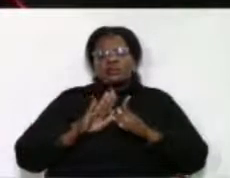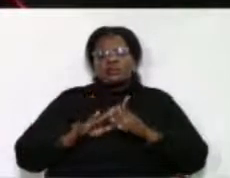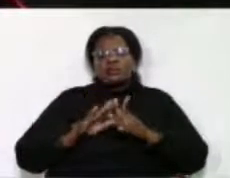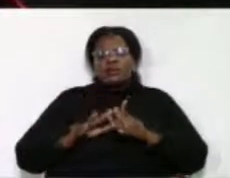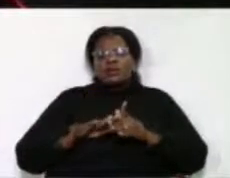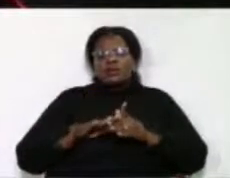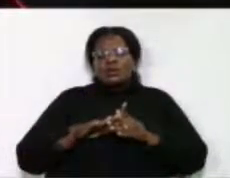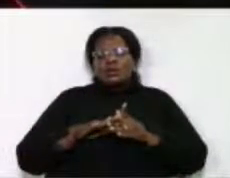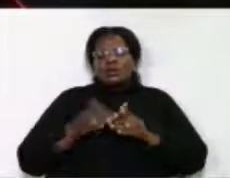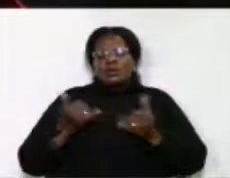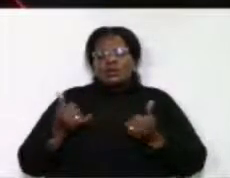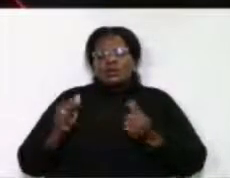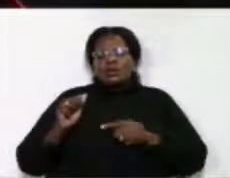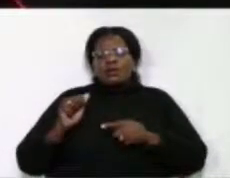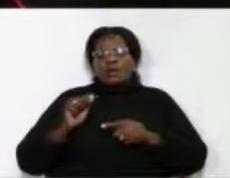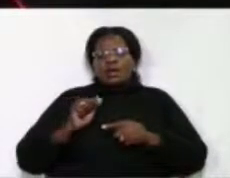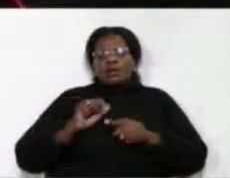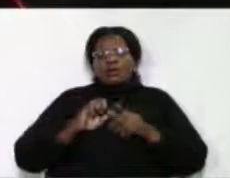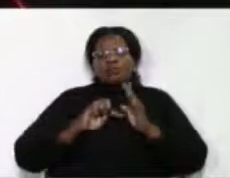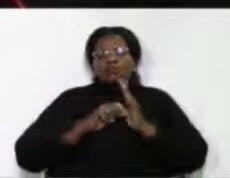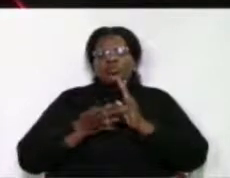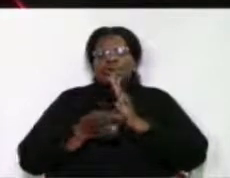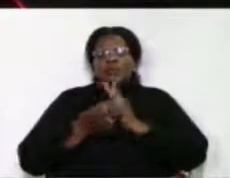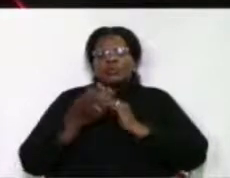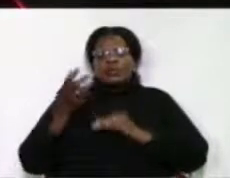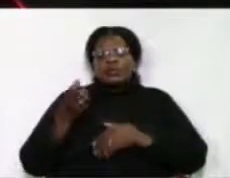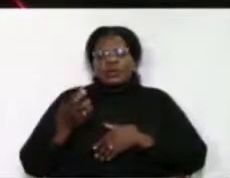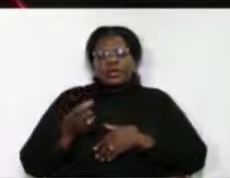current programs. It's